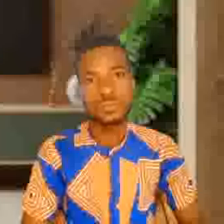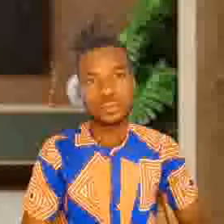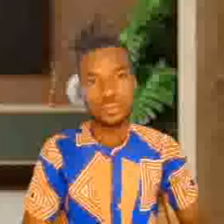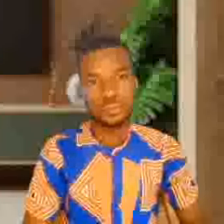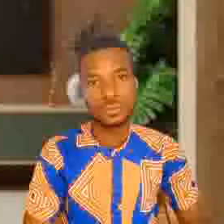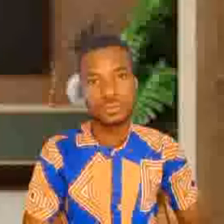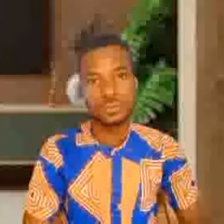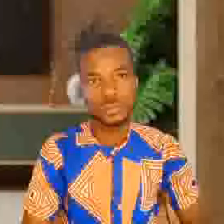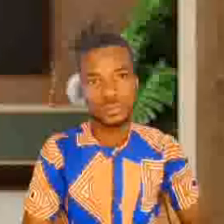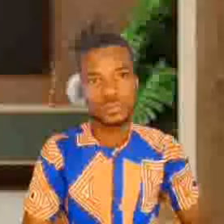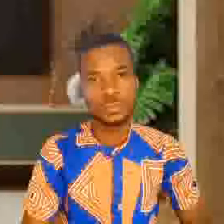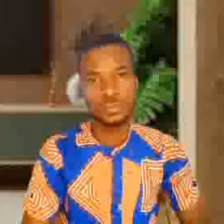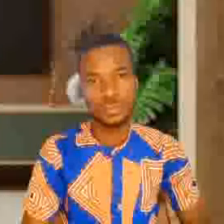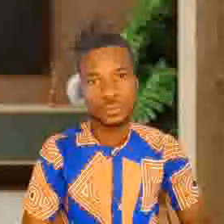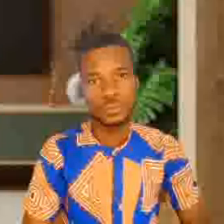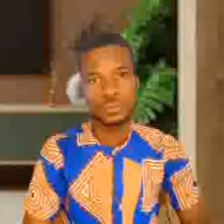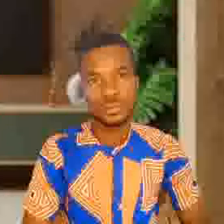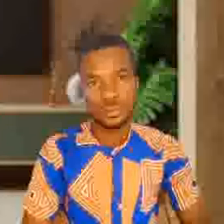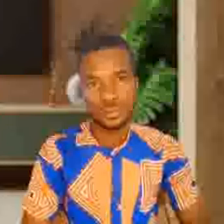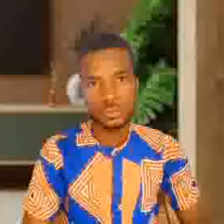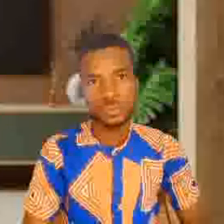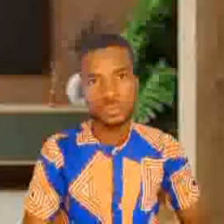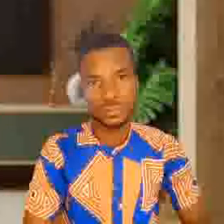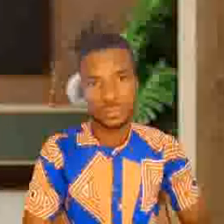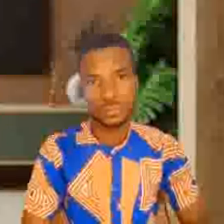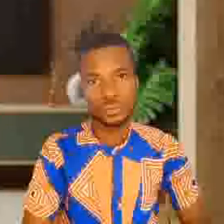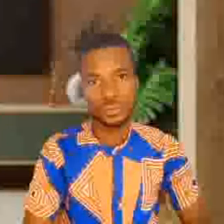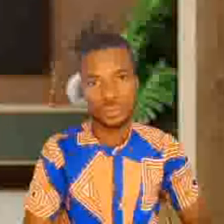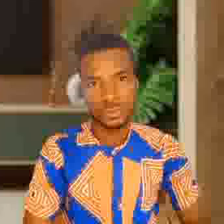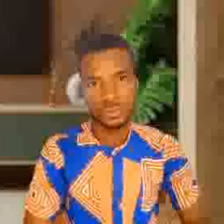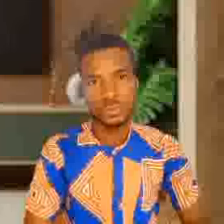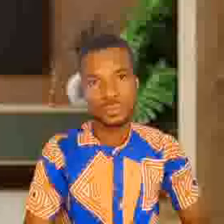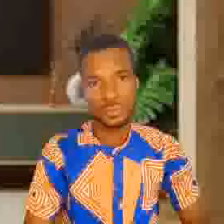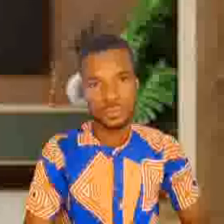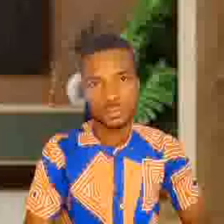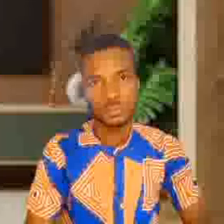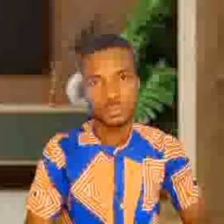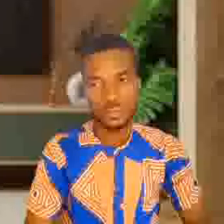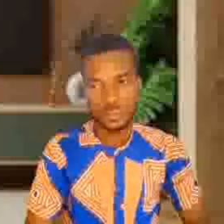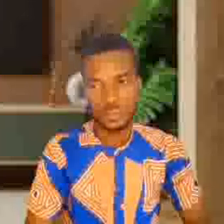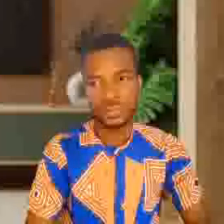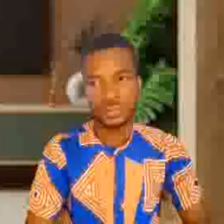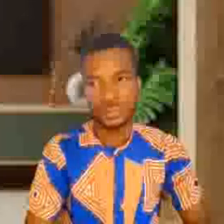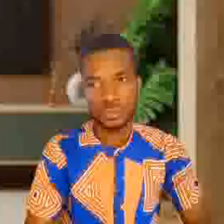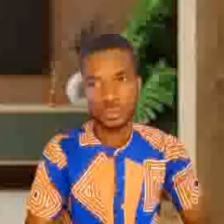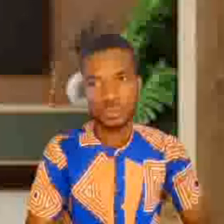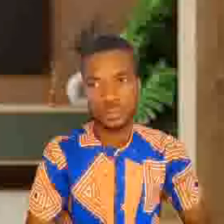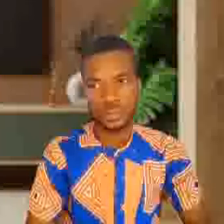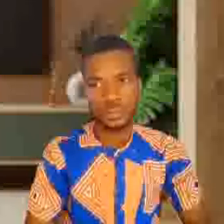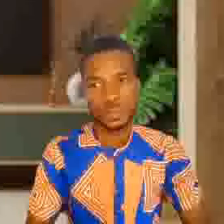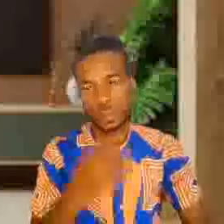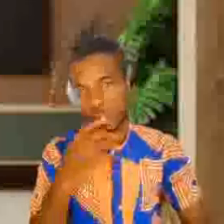Now, do you know what it feels like? You want to begin a prayer adventure, and then the temperature now drops to 11 degrees.